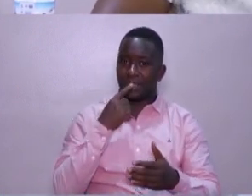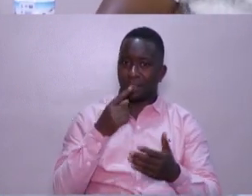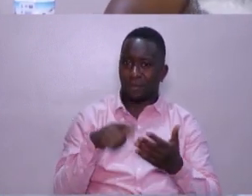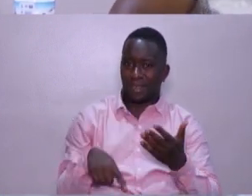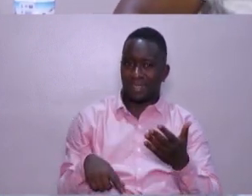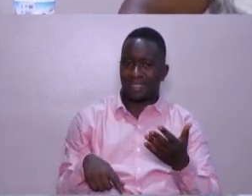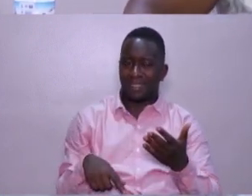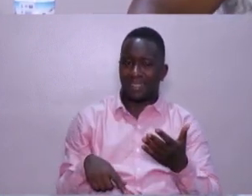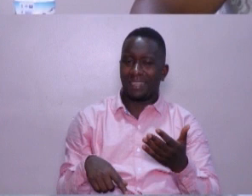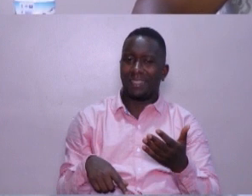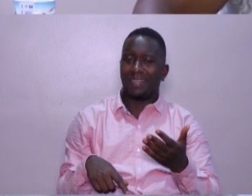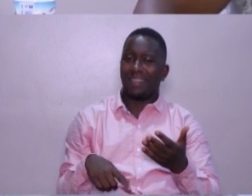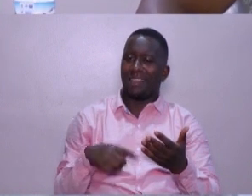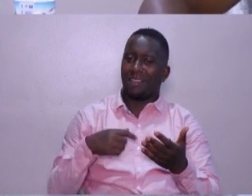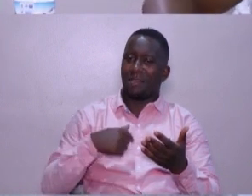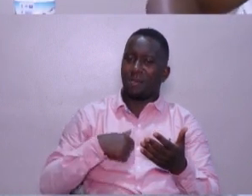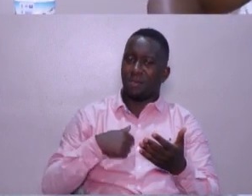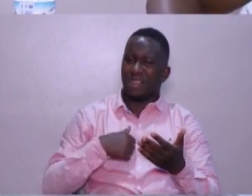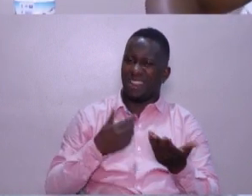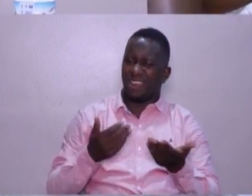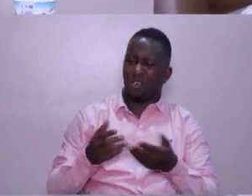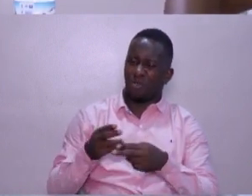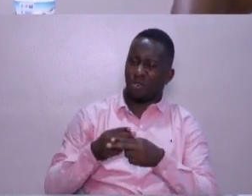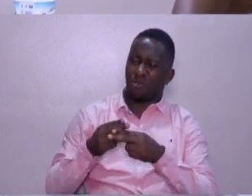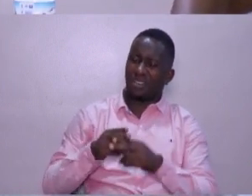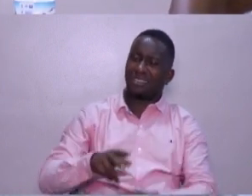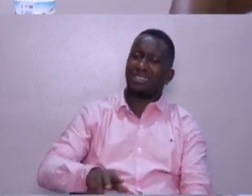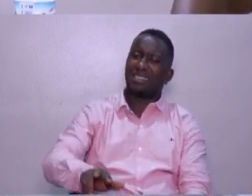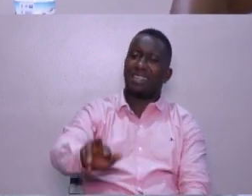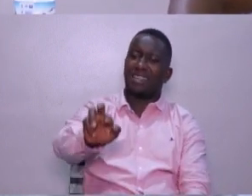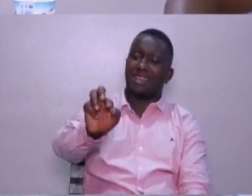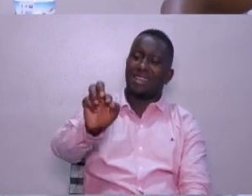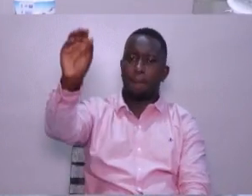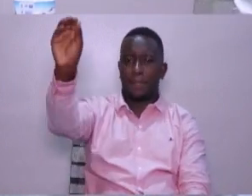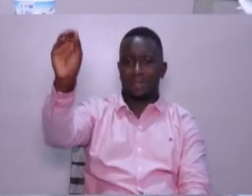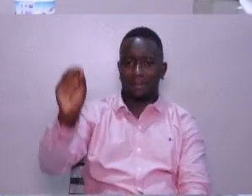share. I think I'm now 80%.